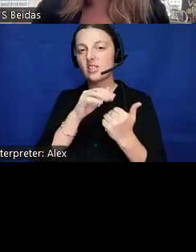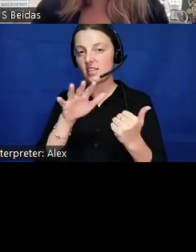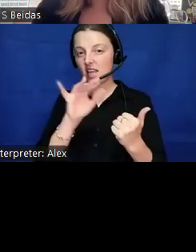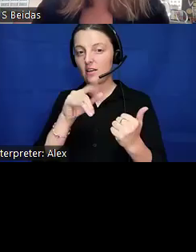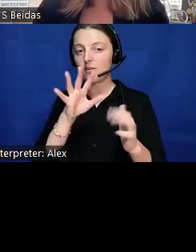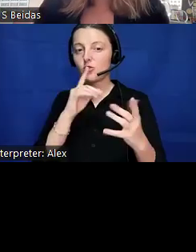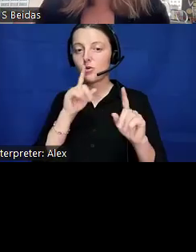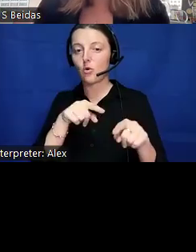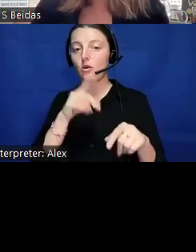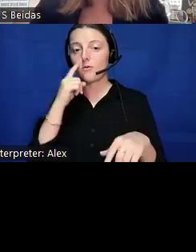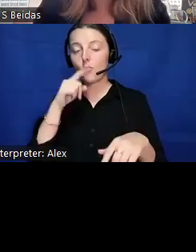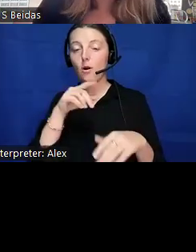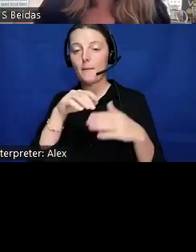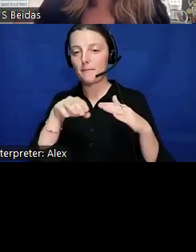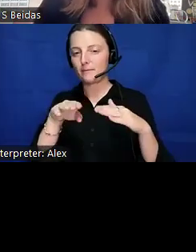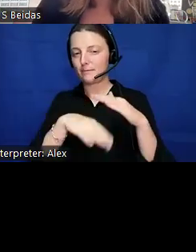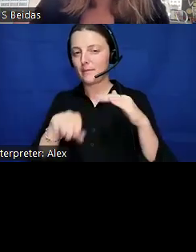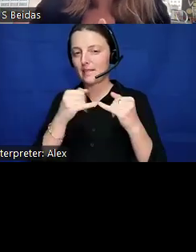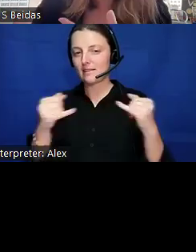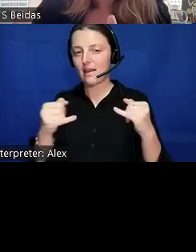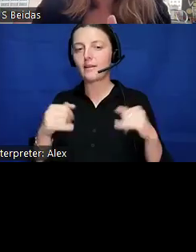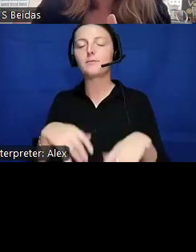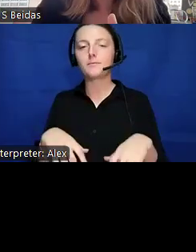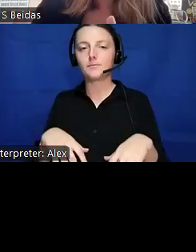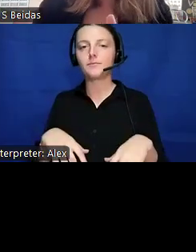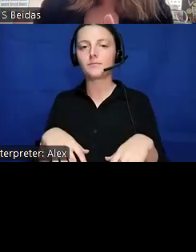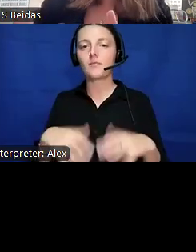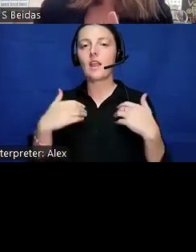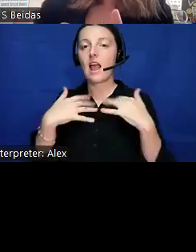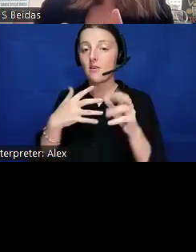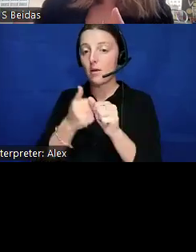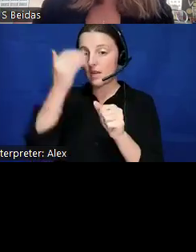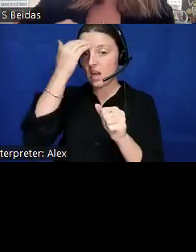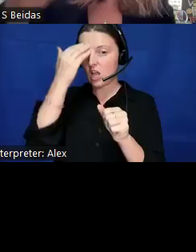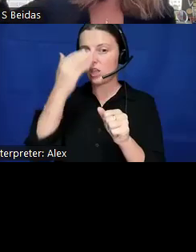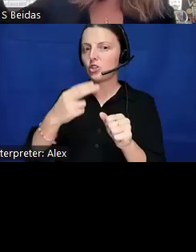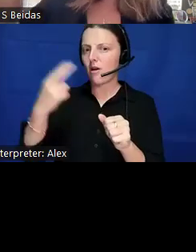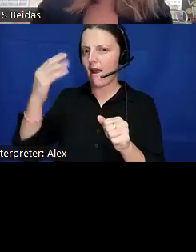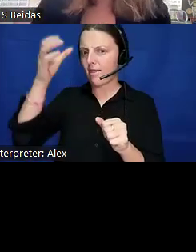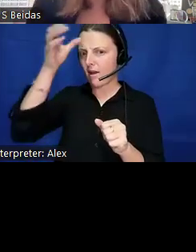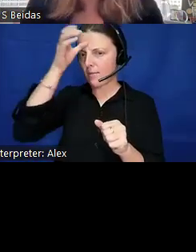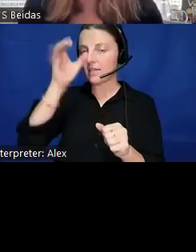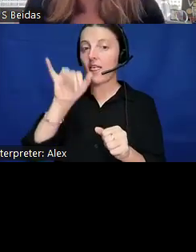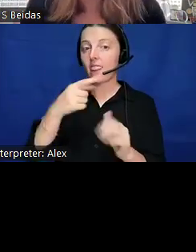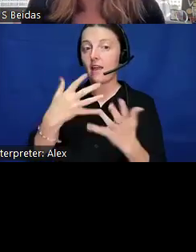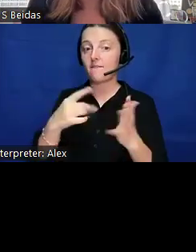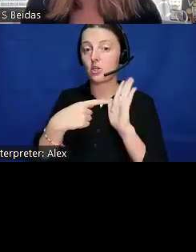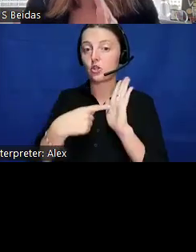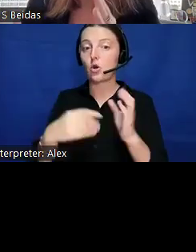their therapists to be responsive to client needs, have up-to-date knowledge, and be highly competent, they showed a more steep